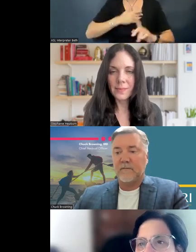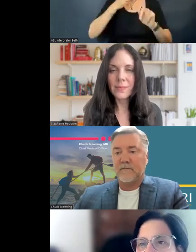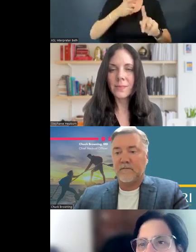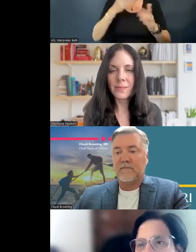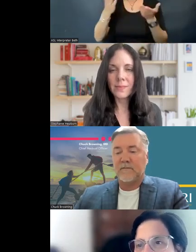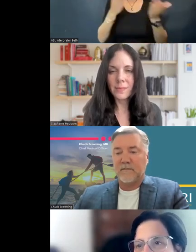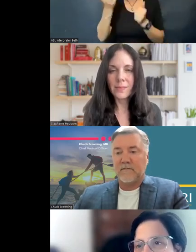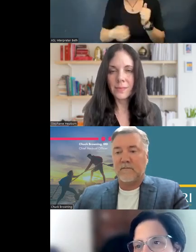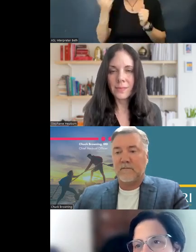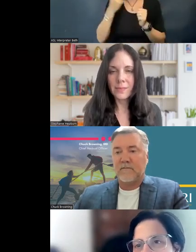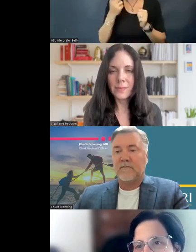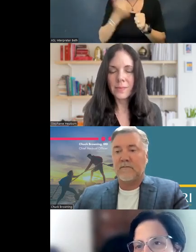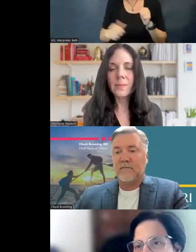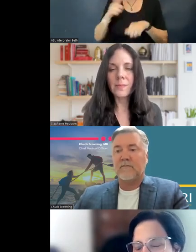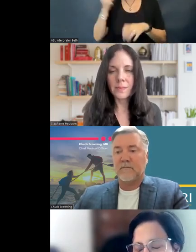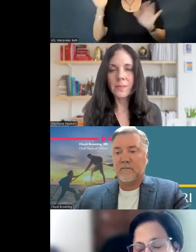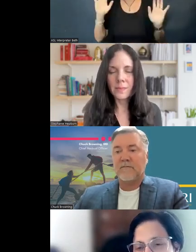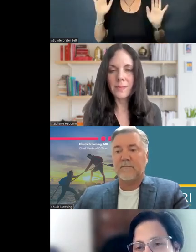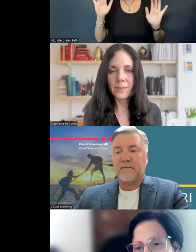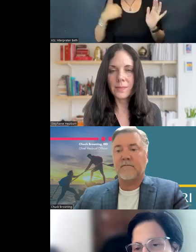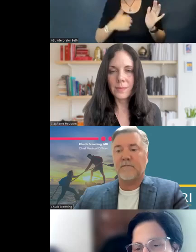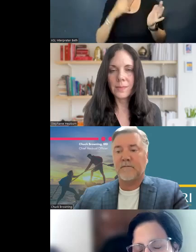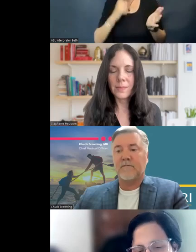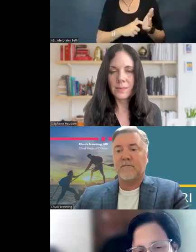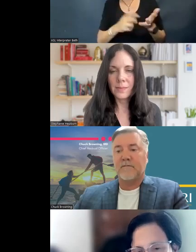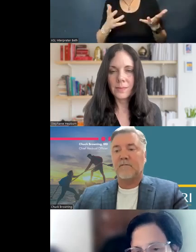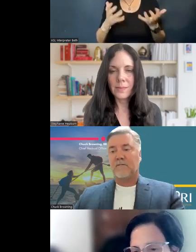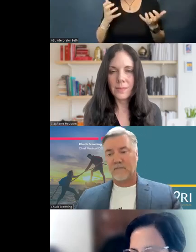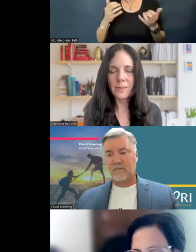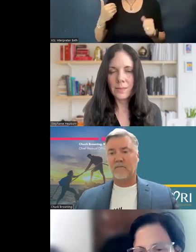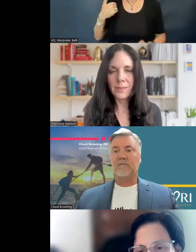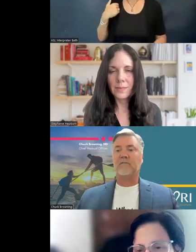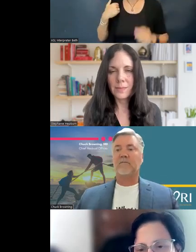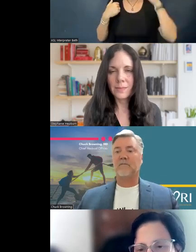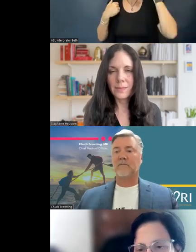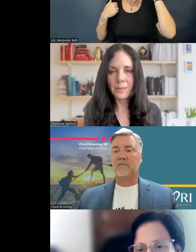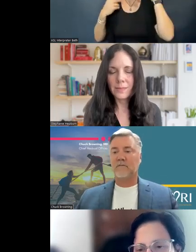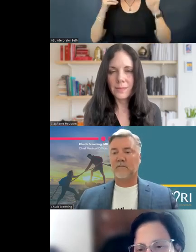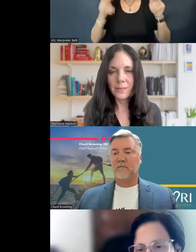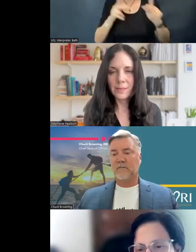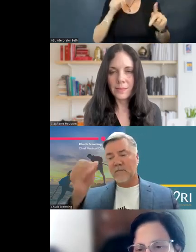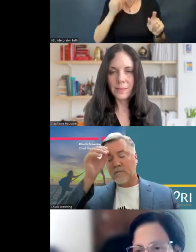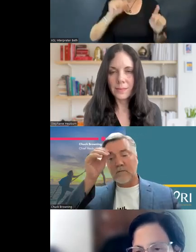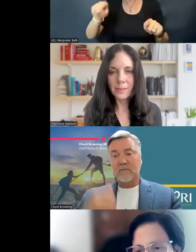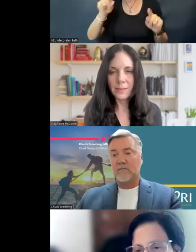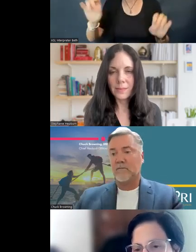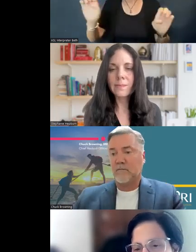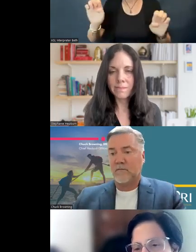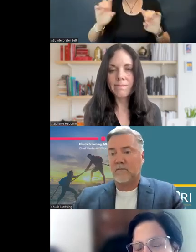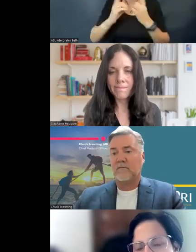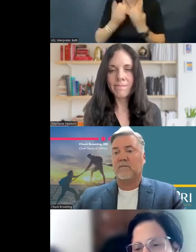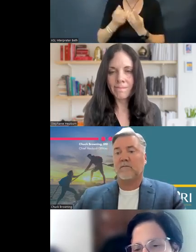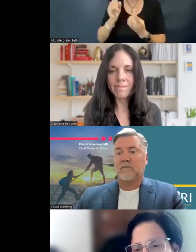anyone at any time. I mean, we recognize that we want to have people not go to emergency departments when that's not